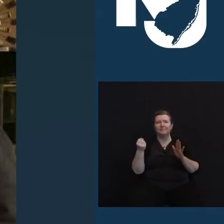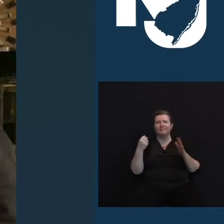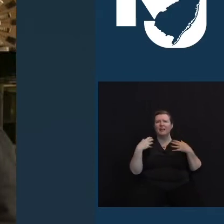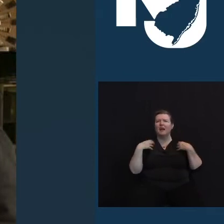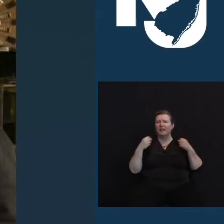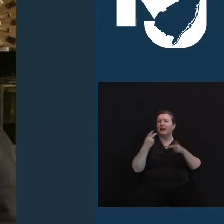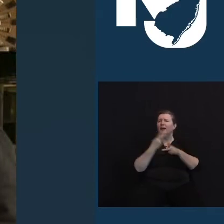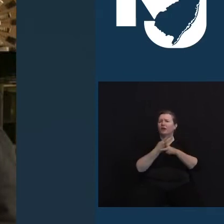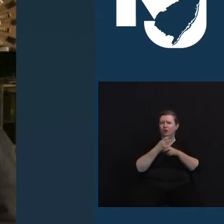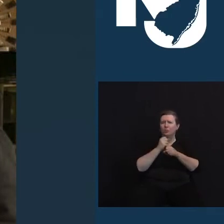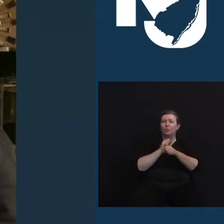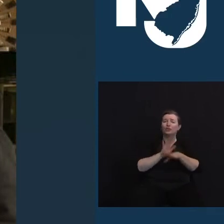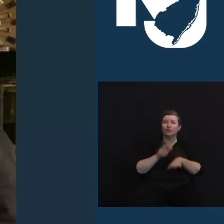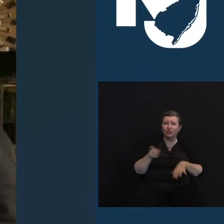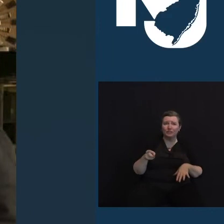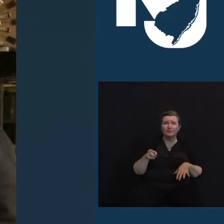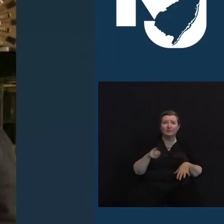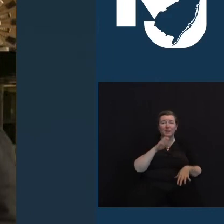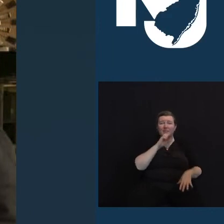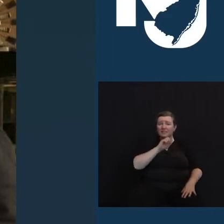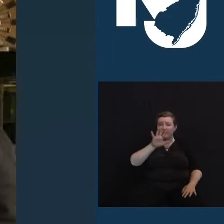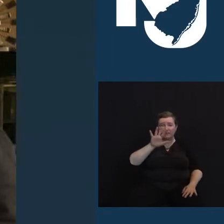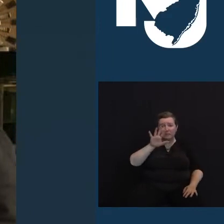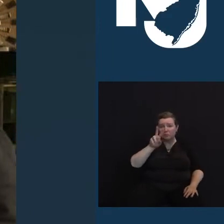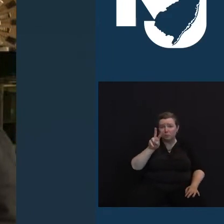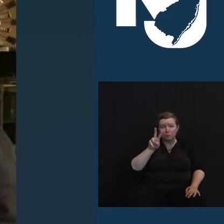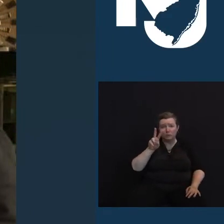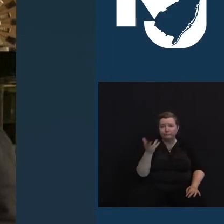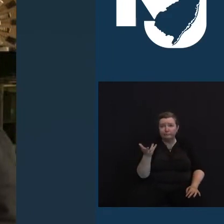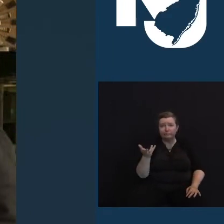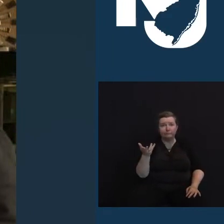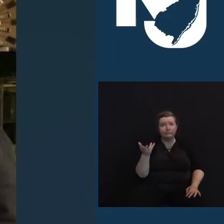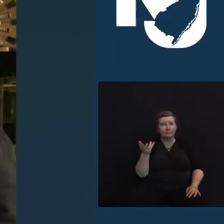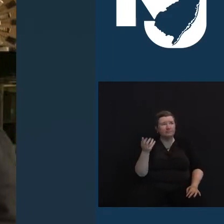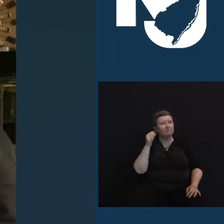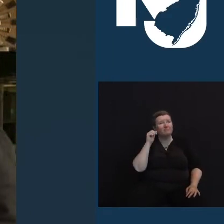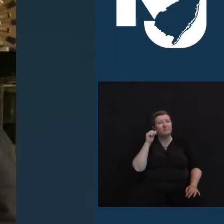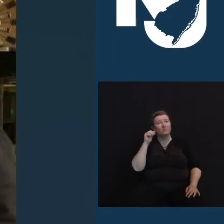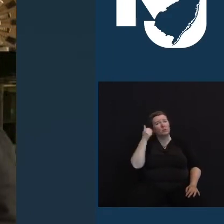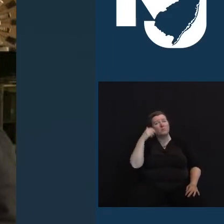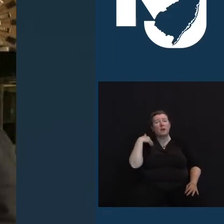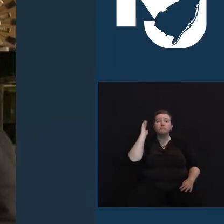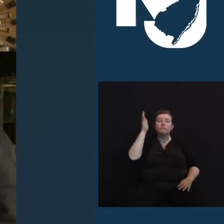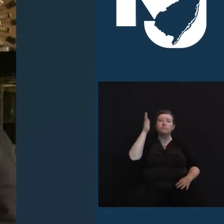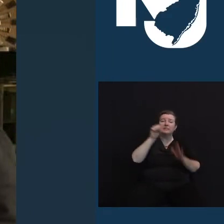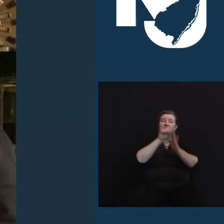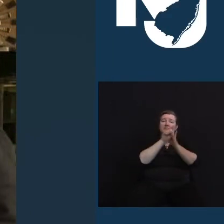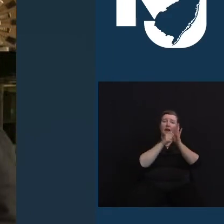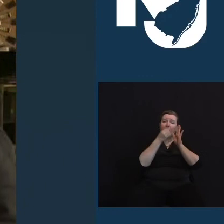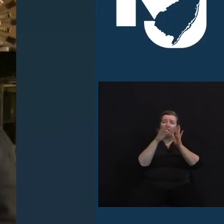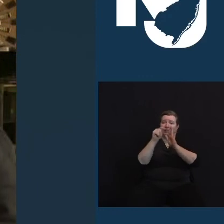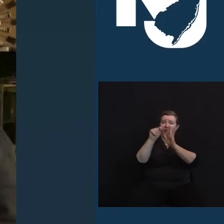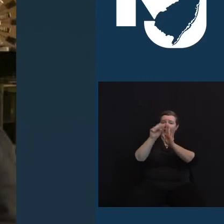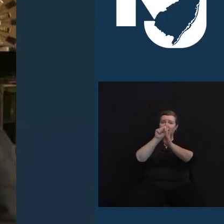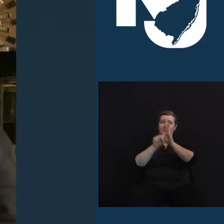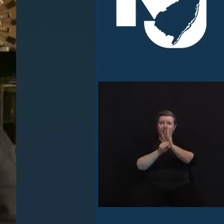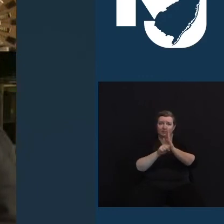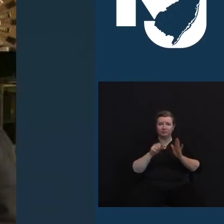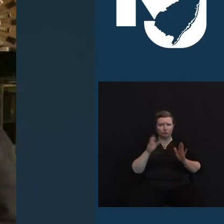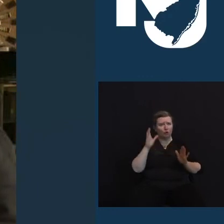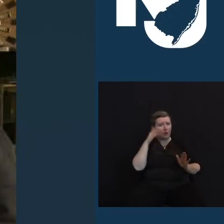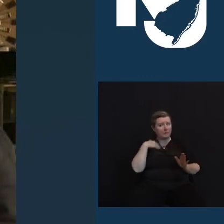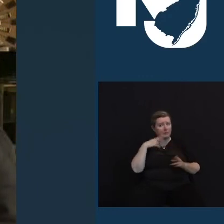52 years old. Those of you, by the way, who watched my State of the State address yesterday heard Rodney's name, as